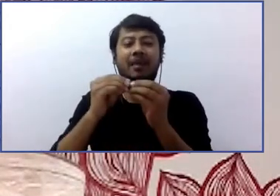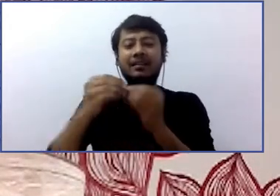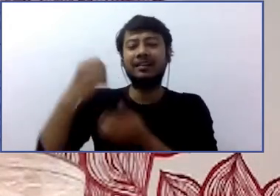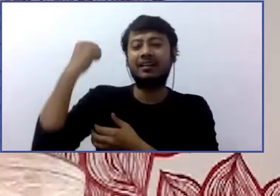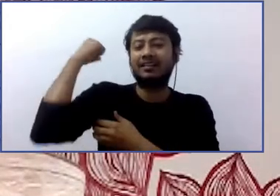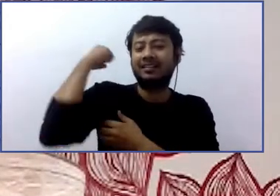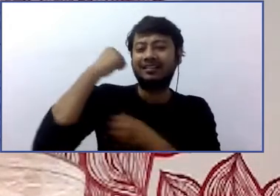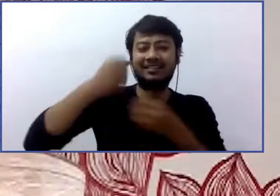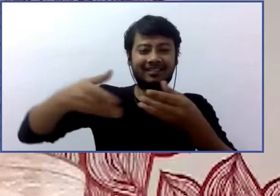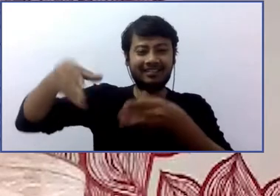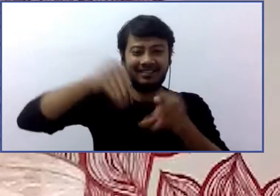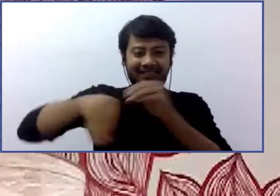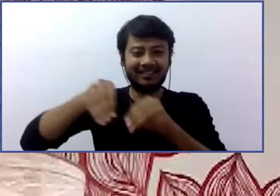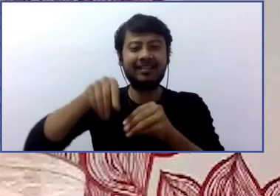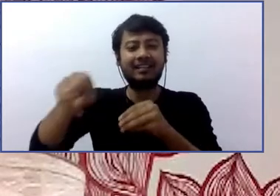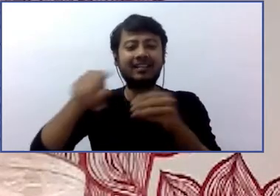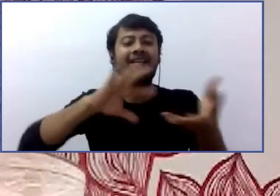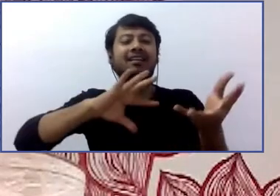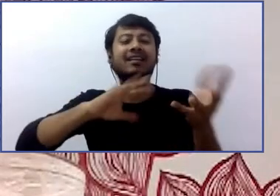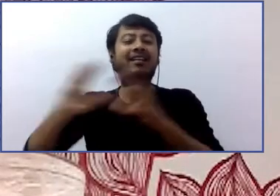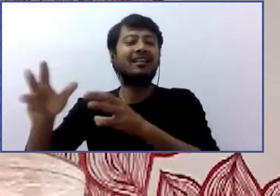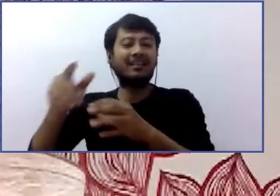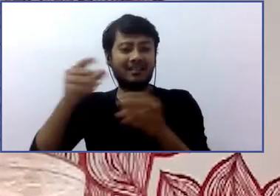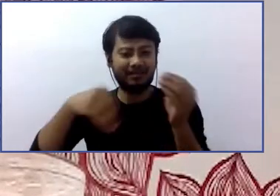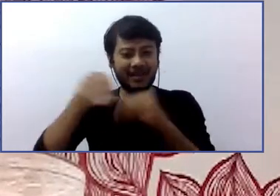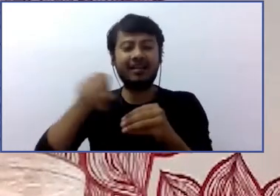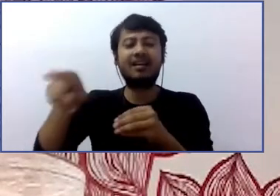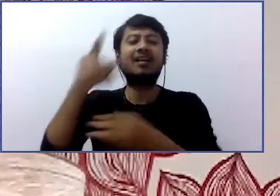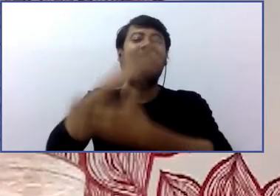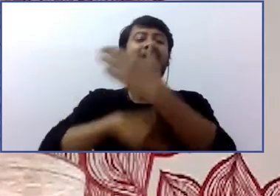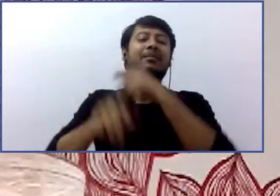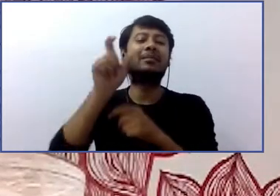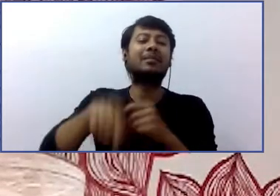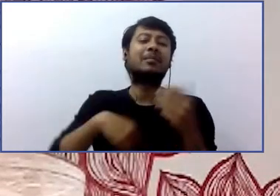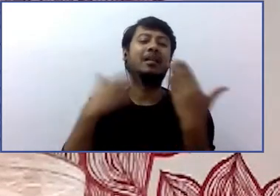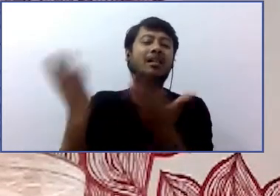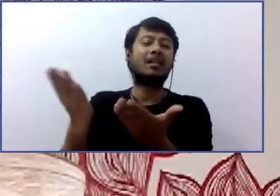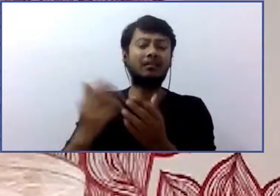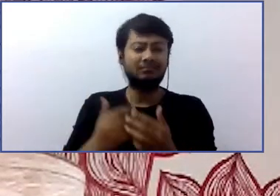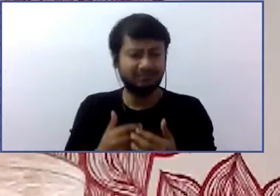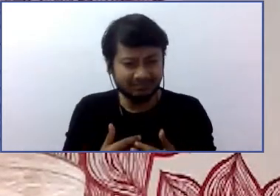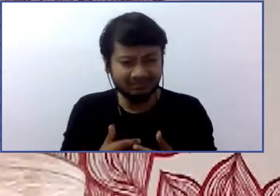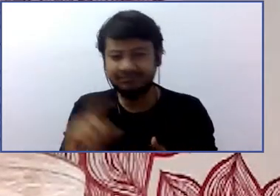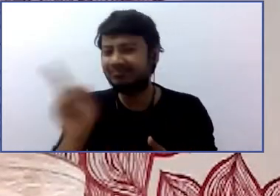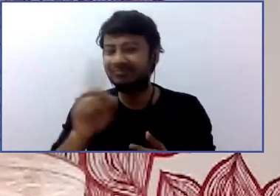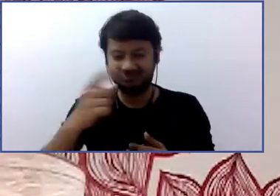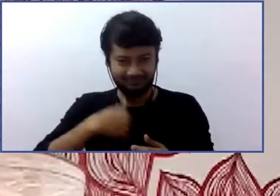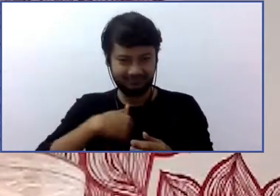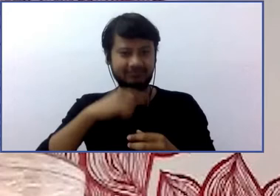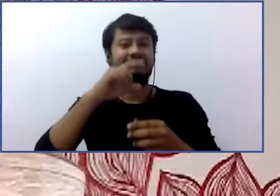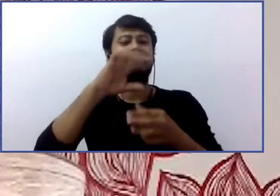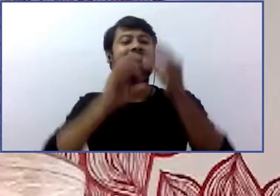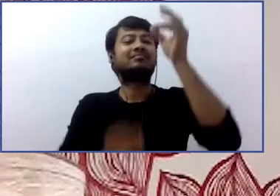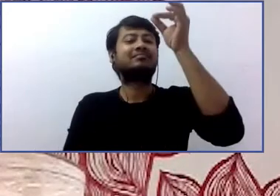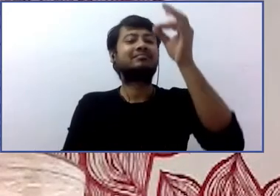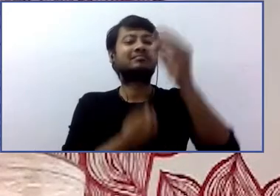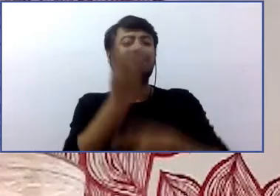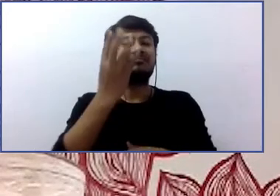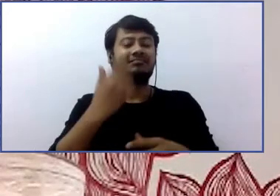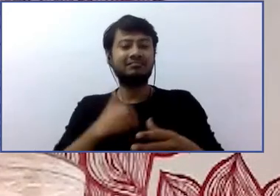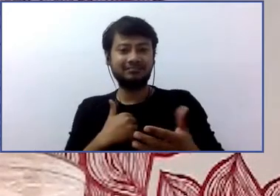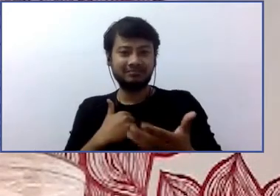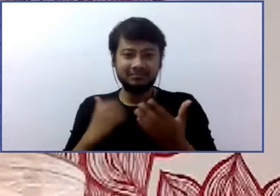Your Art is a social enterprise, and it aims at bridging this gap when art made by self-advocates